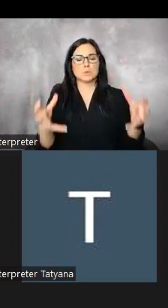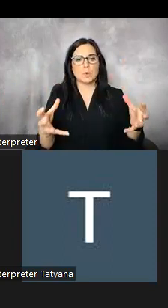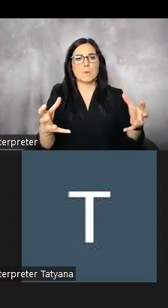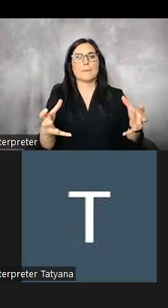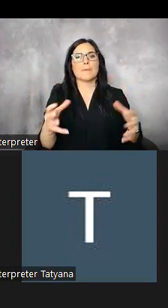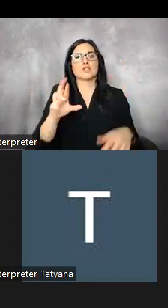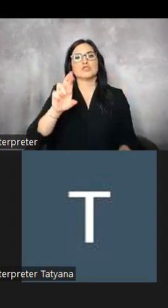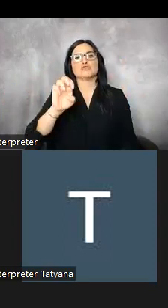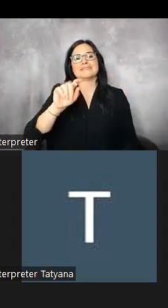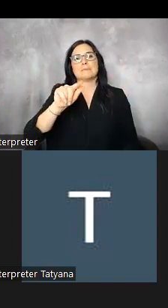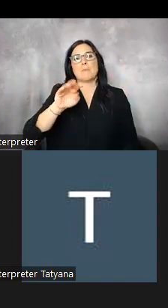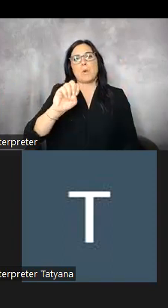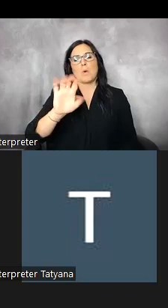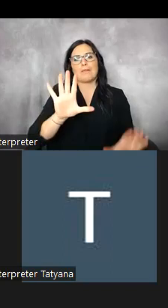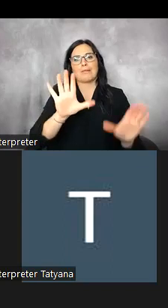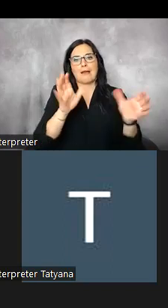remote classes.